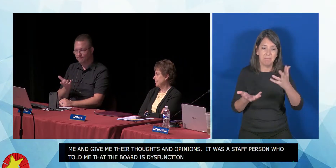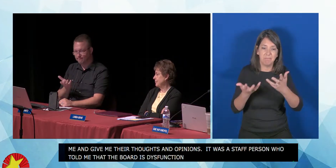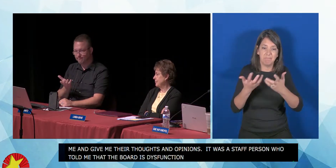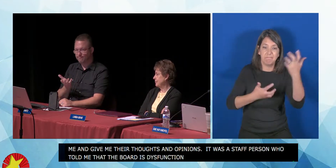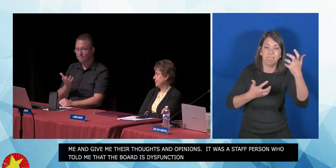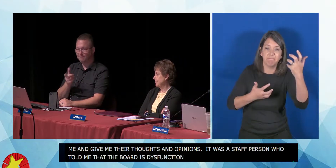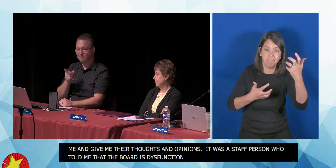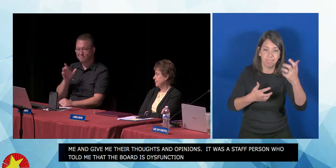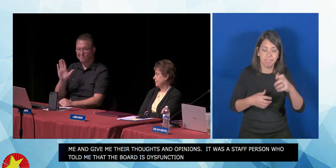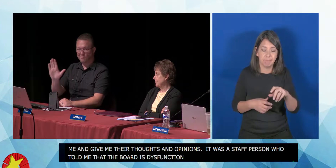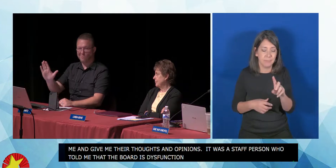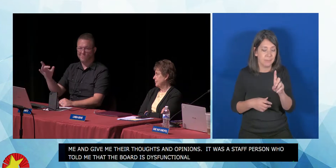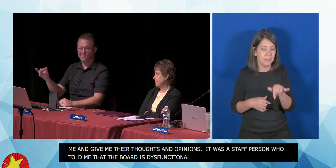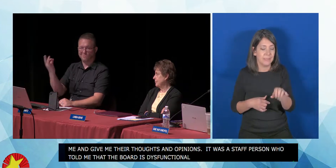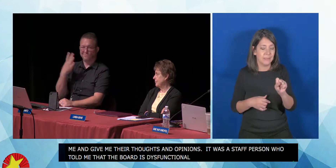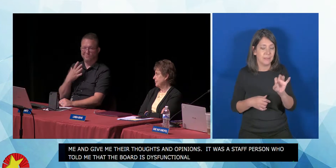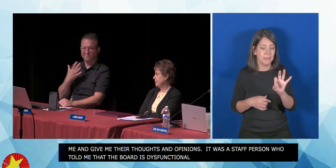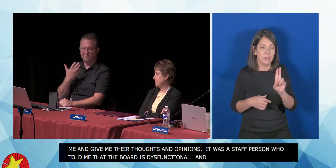And